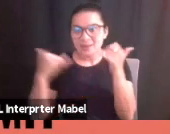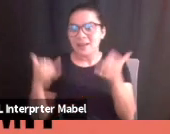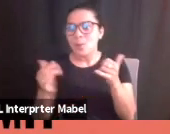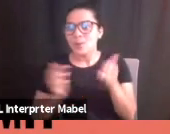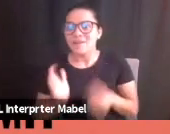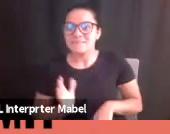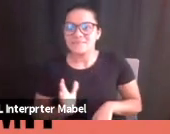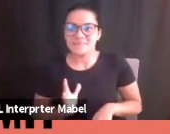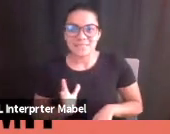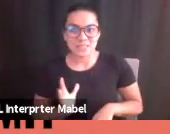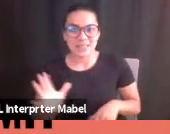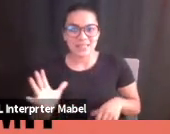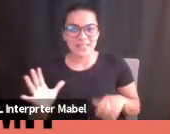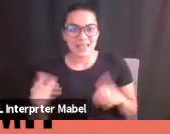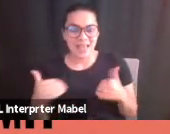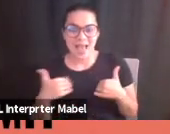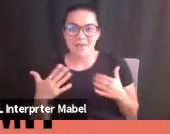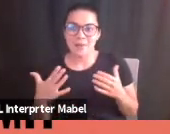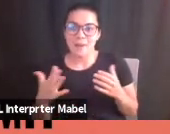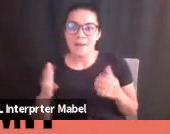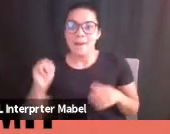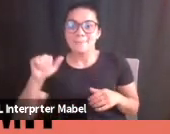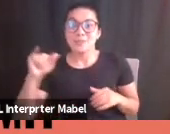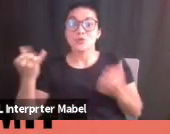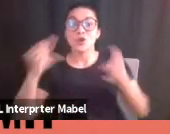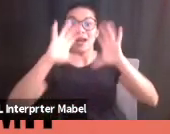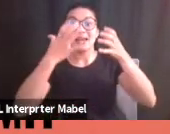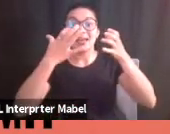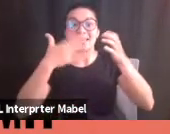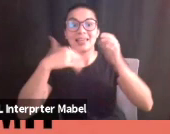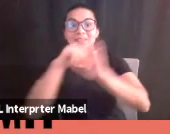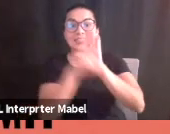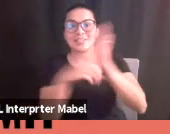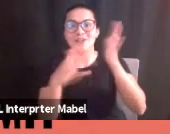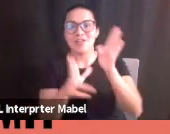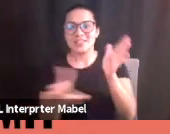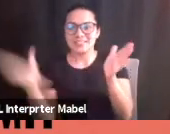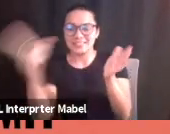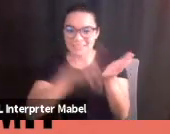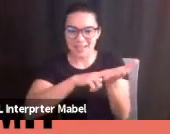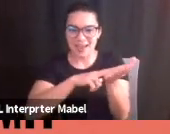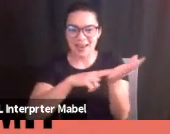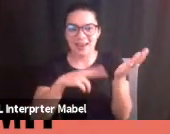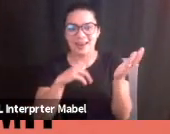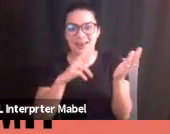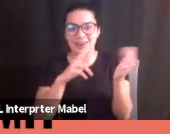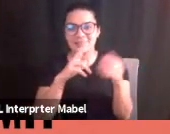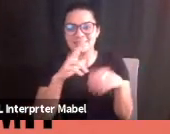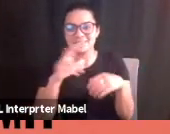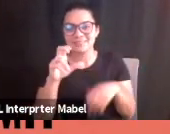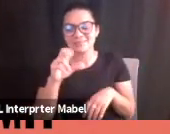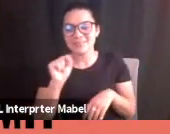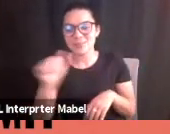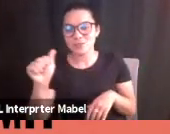where the majority of states have signed the Sexual Assault Survivors Bill of Rights into law. So